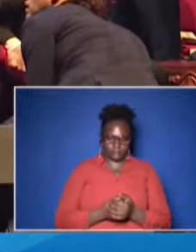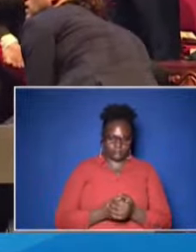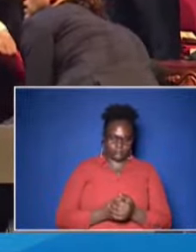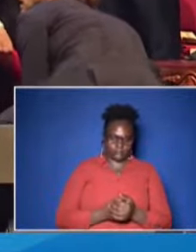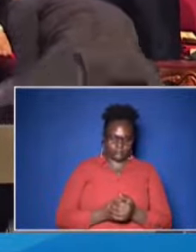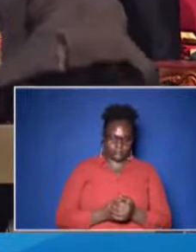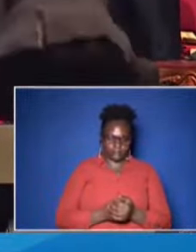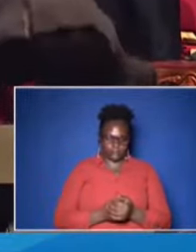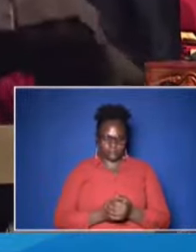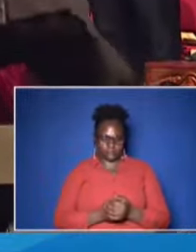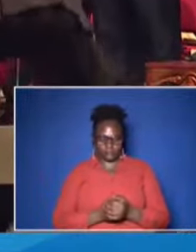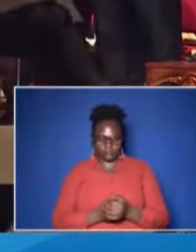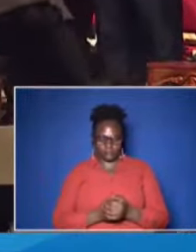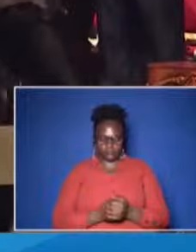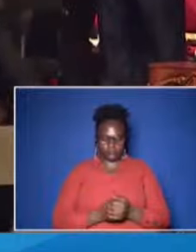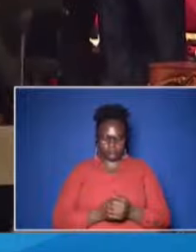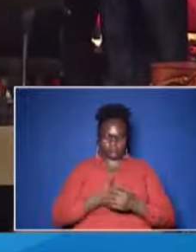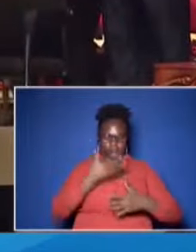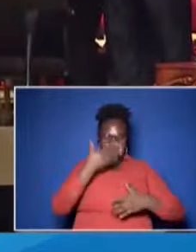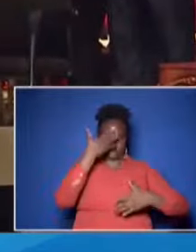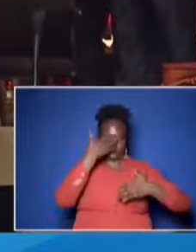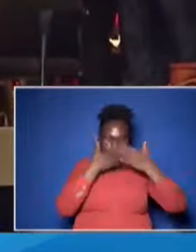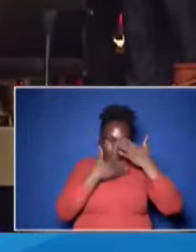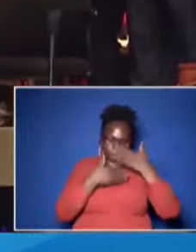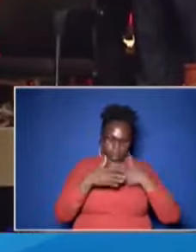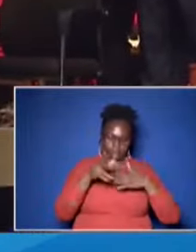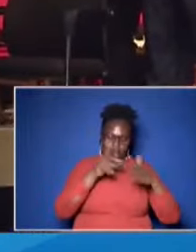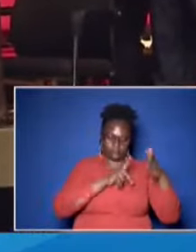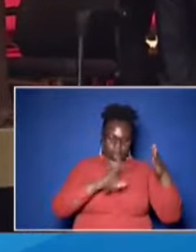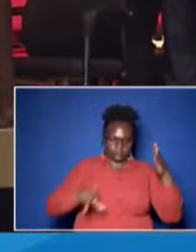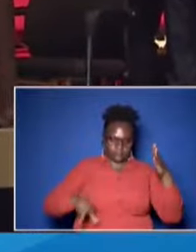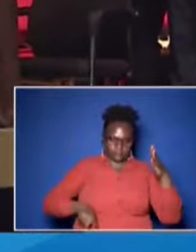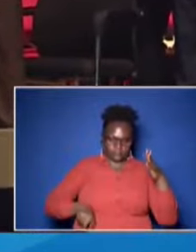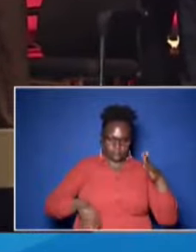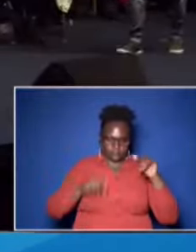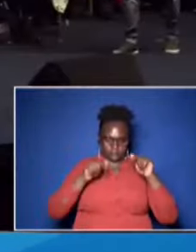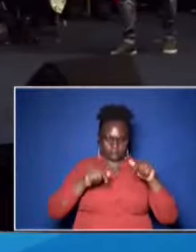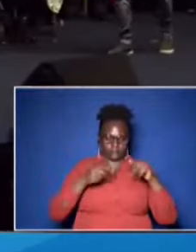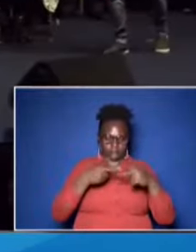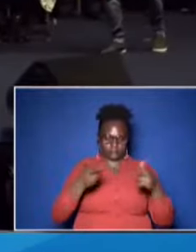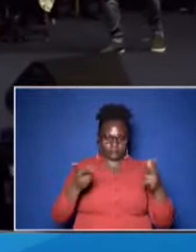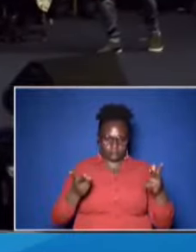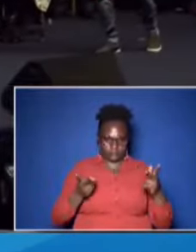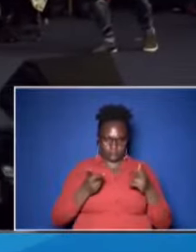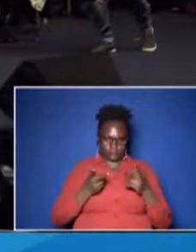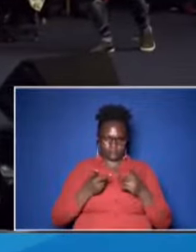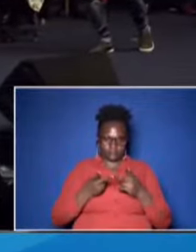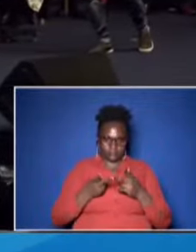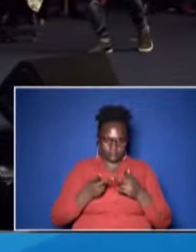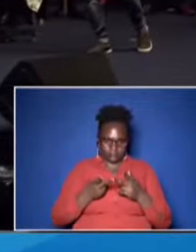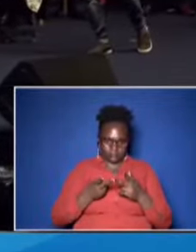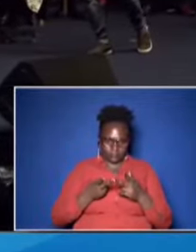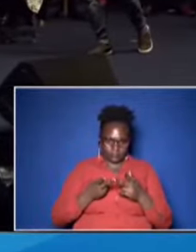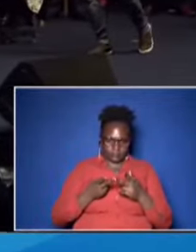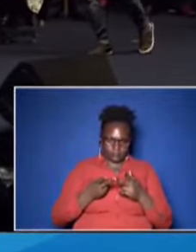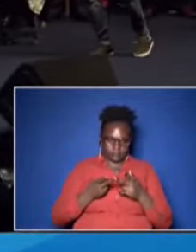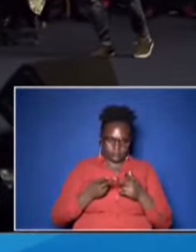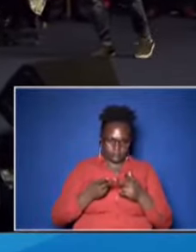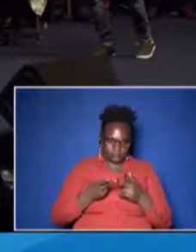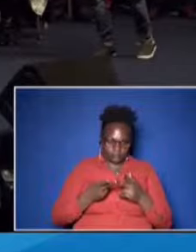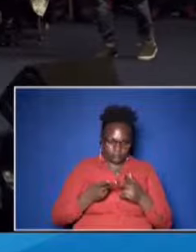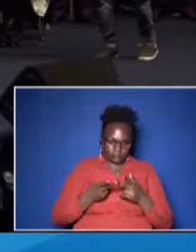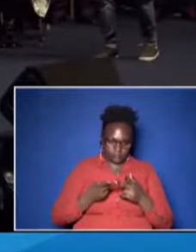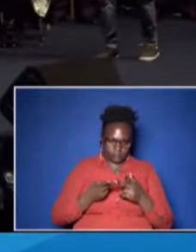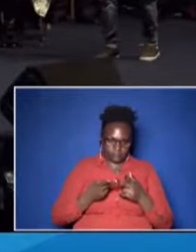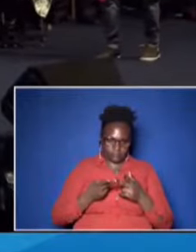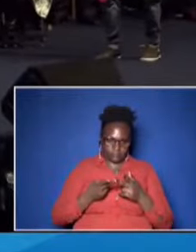thanks and the presence of the Lord is in this place and